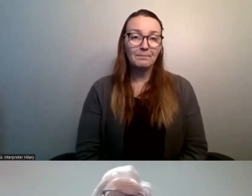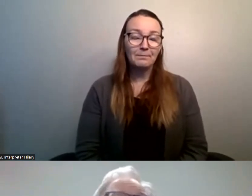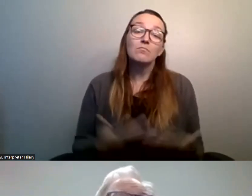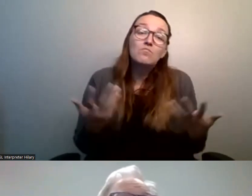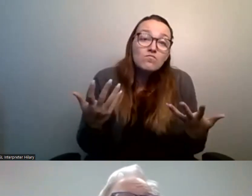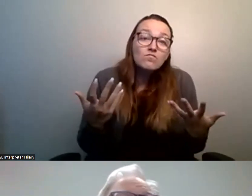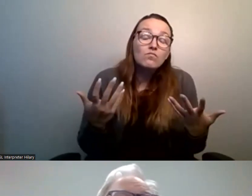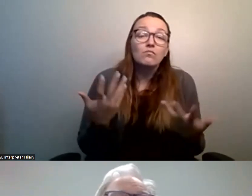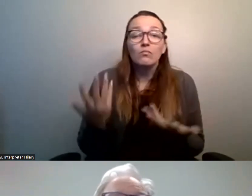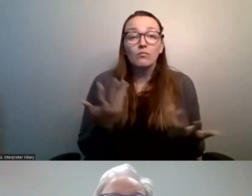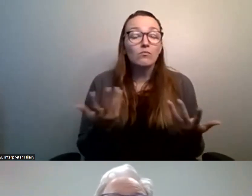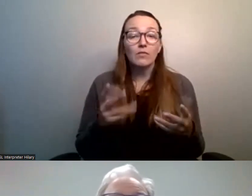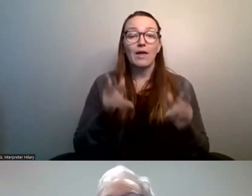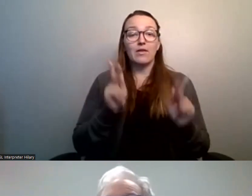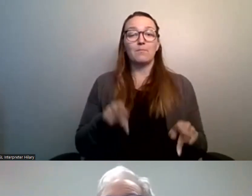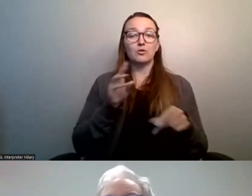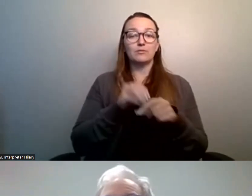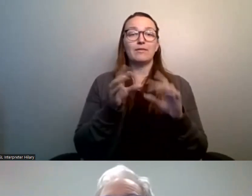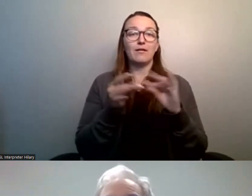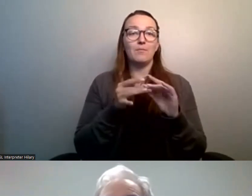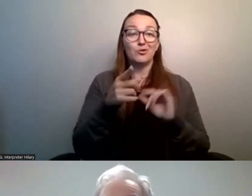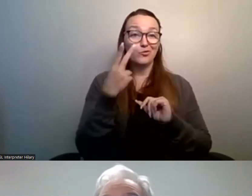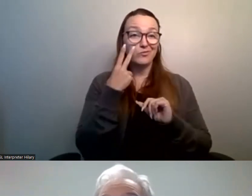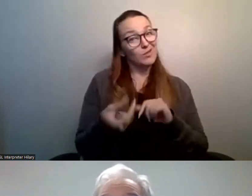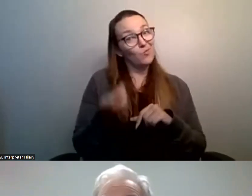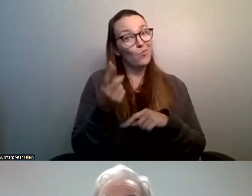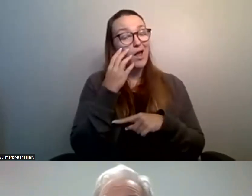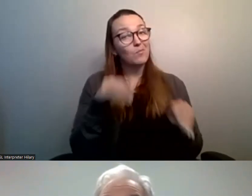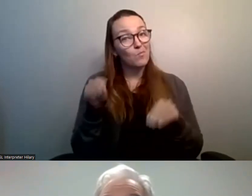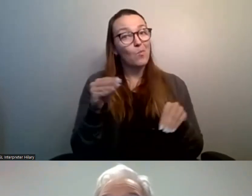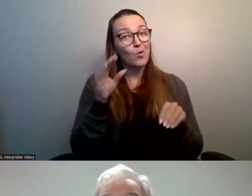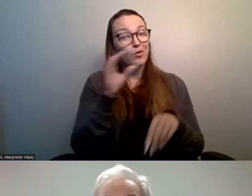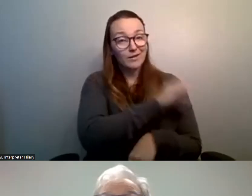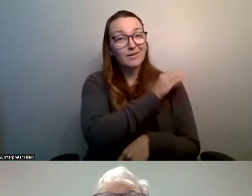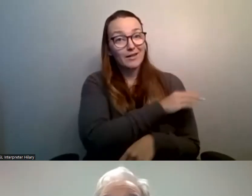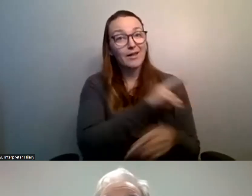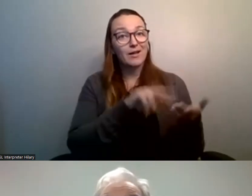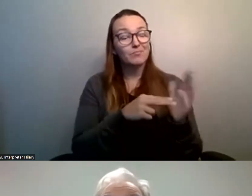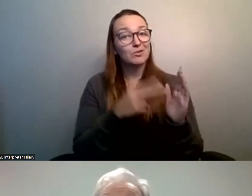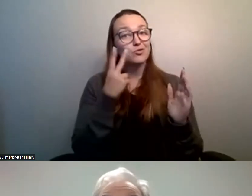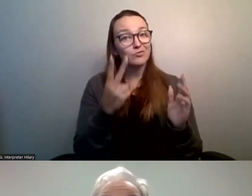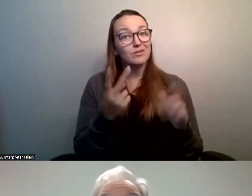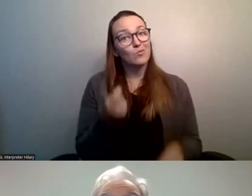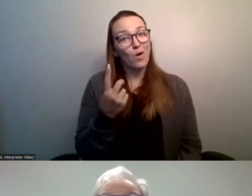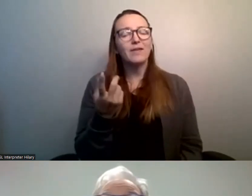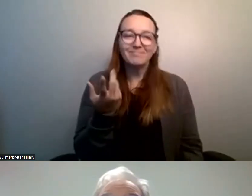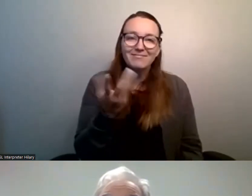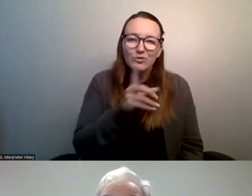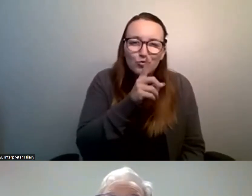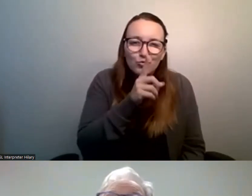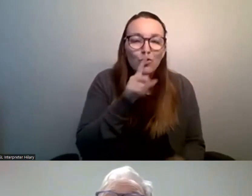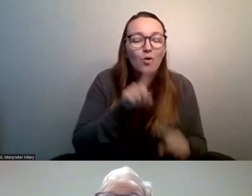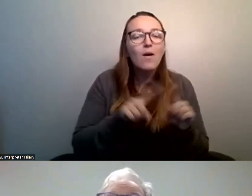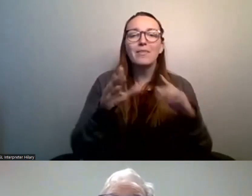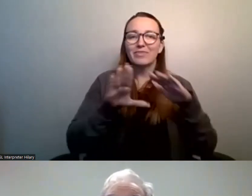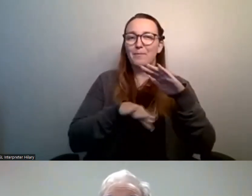And the person in the comments, when you've seen one mobile clinic, you've seen one mobile clinic, is absolutely true. But the basics of what we